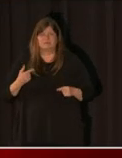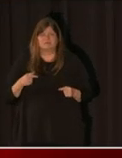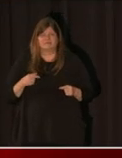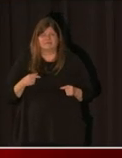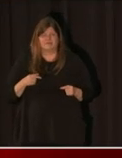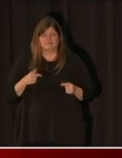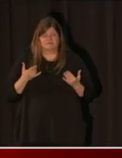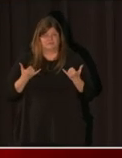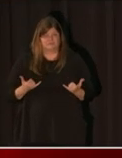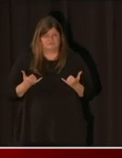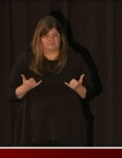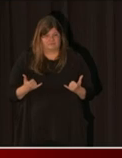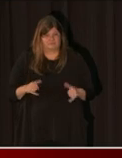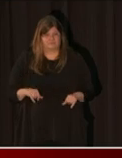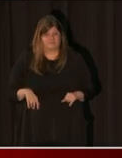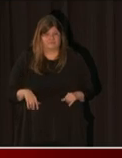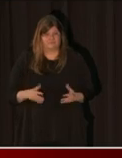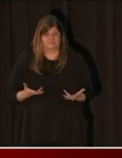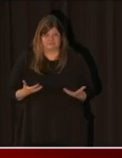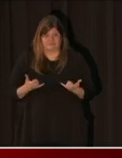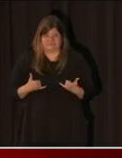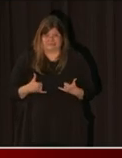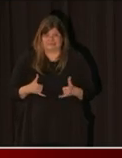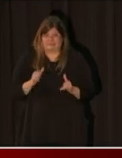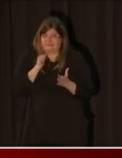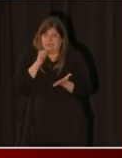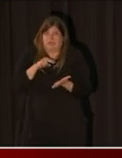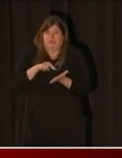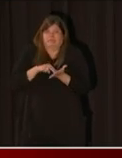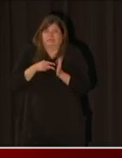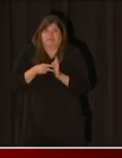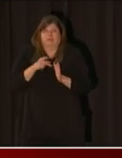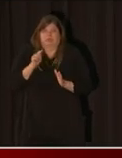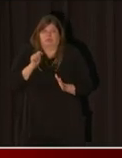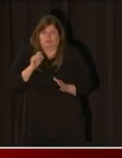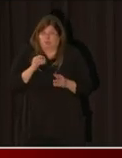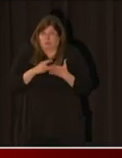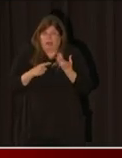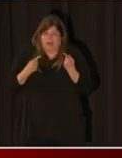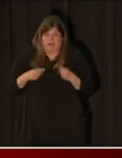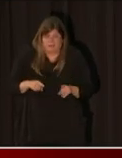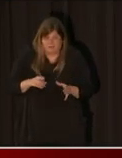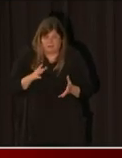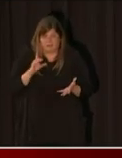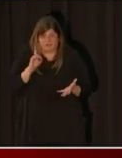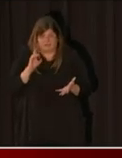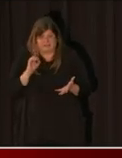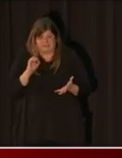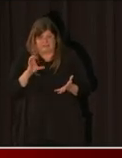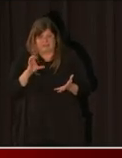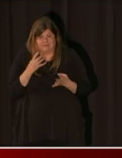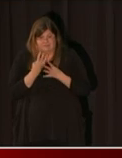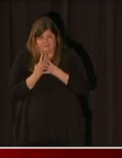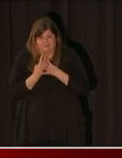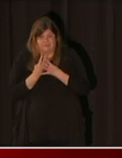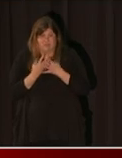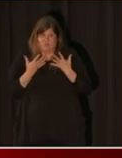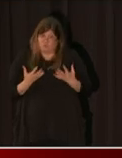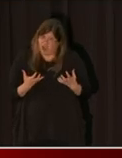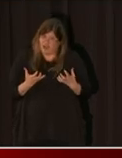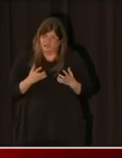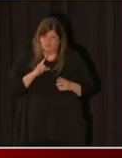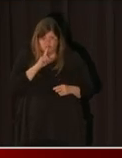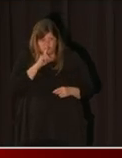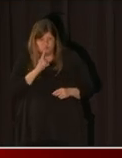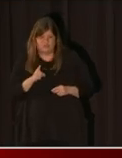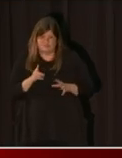that, and I think an unintended consequence of DOC wanting deliberately to have aggressive quarantine policies, is to make sure